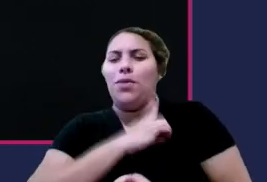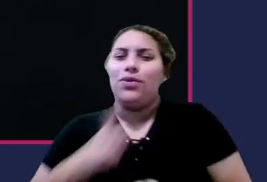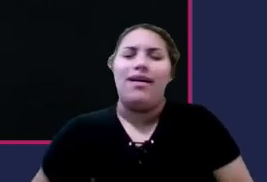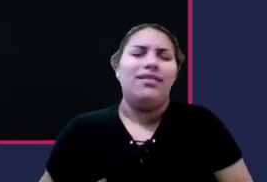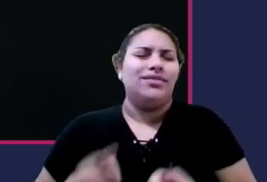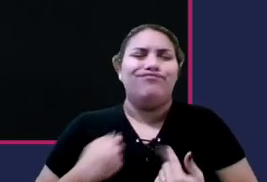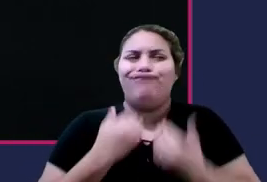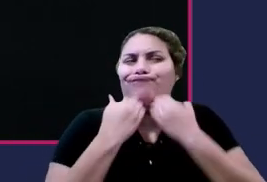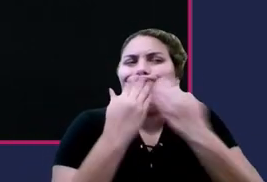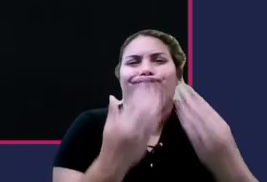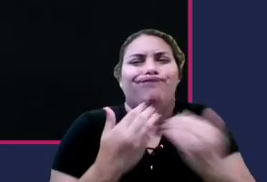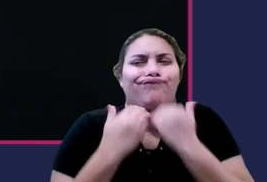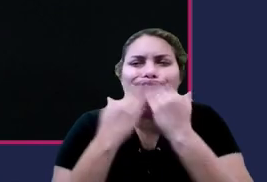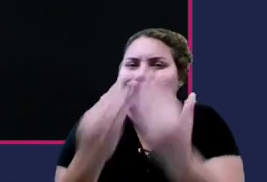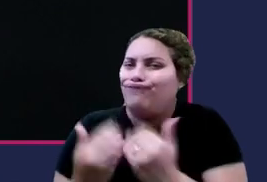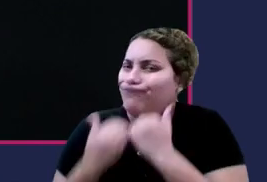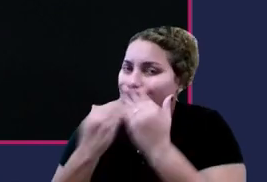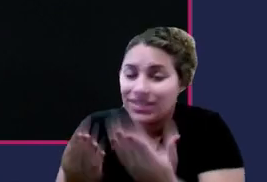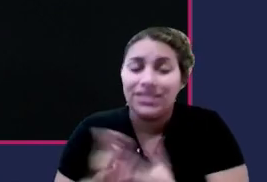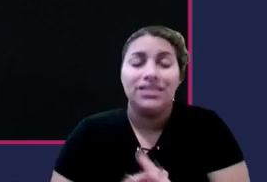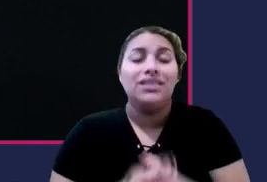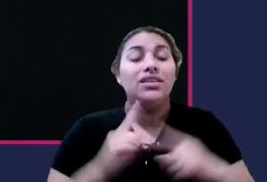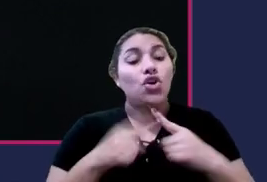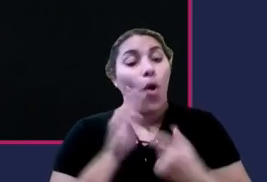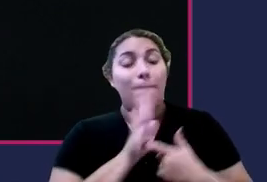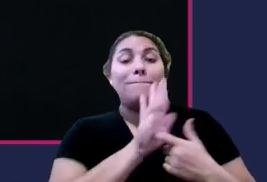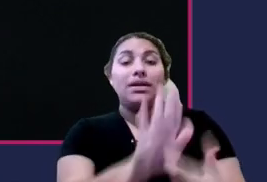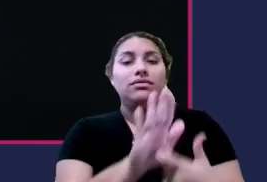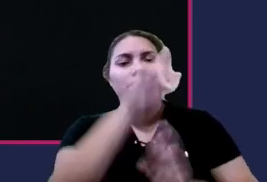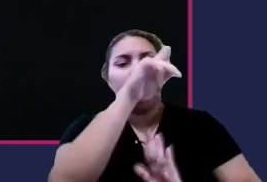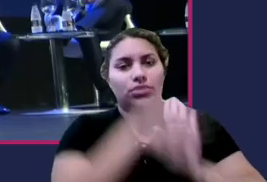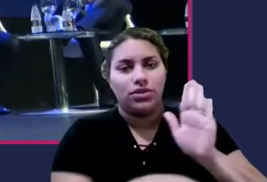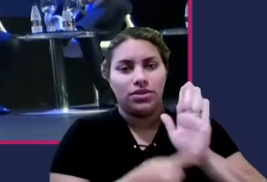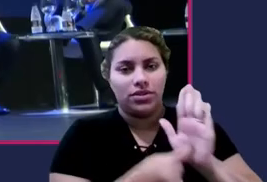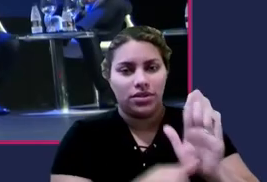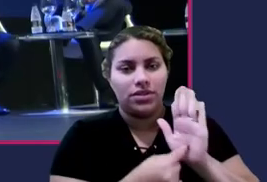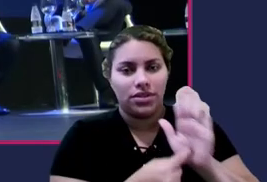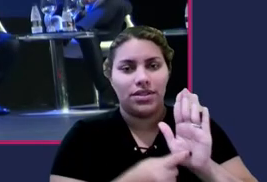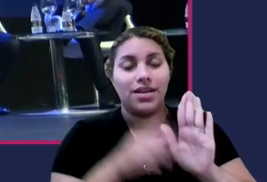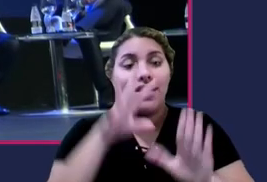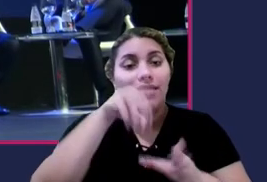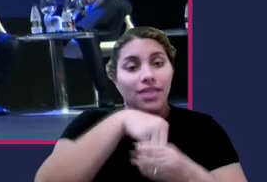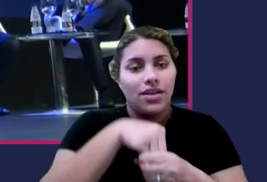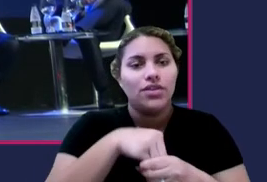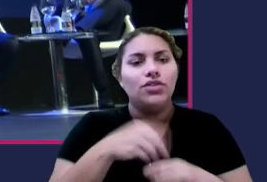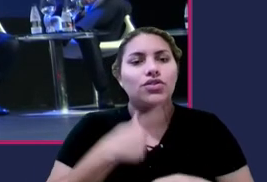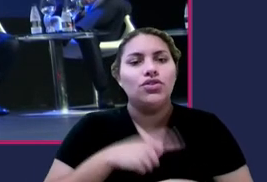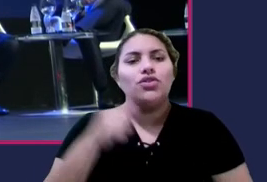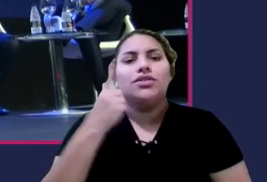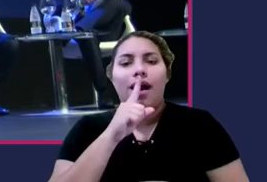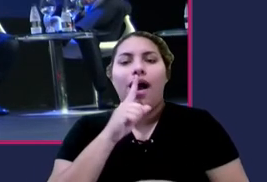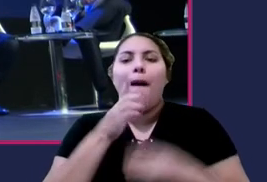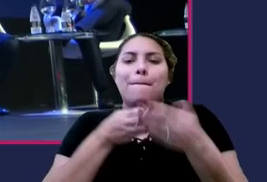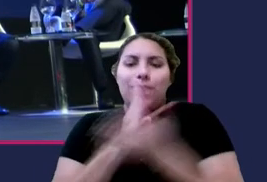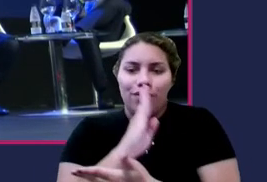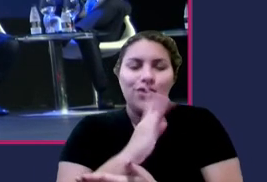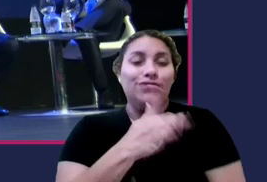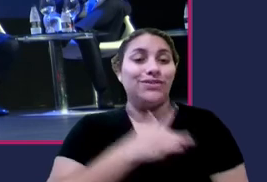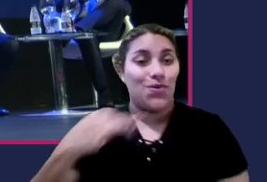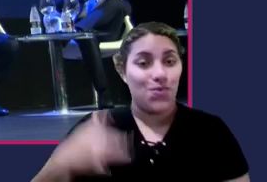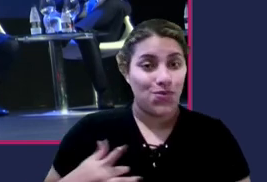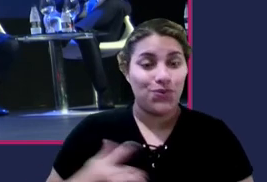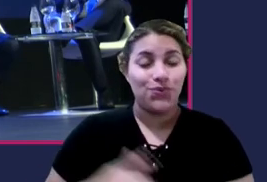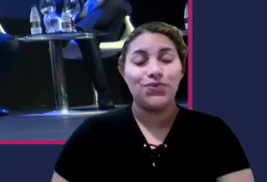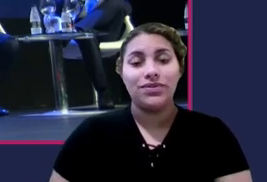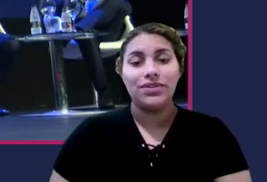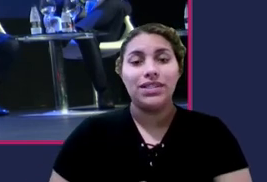weren't lucky, we weren't successful. The first projects or the first bills that I presented to CONITAC, we